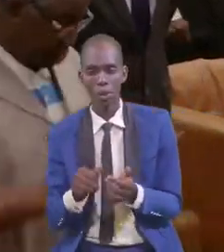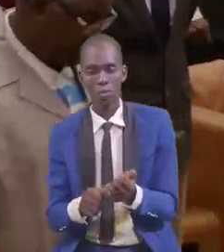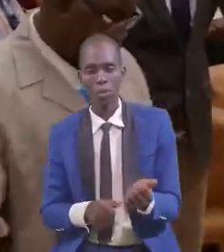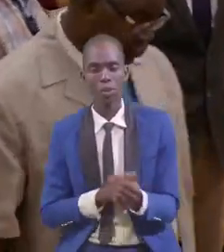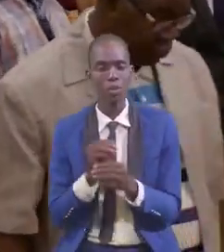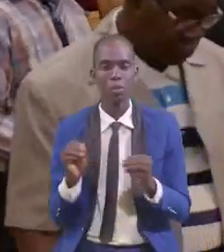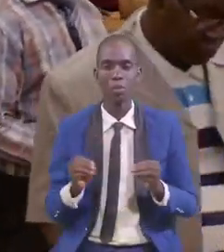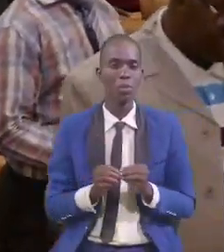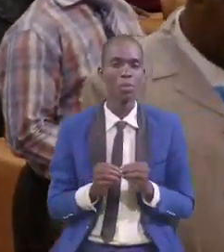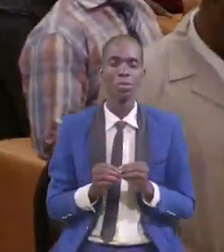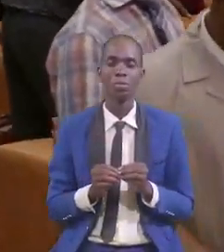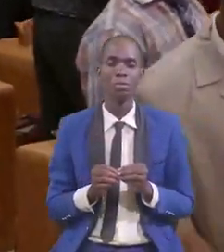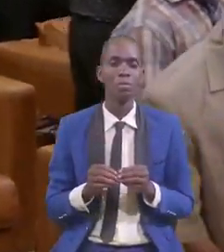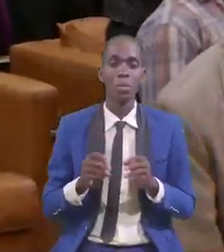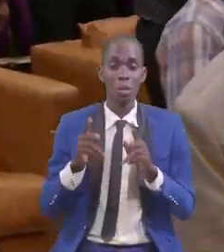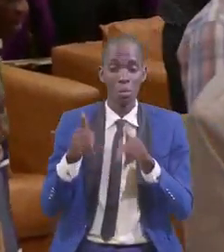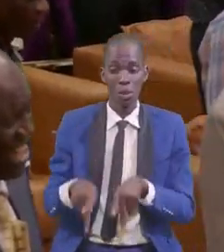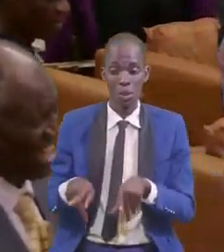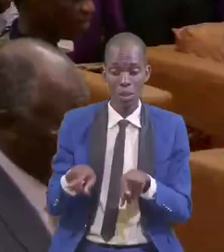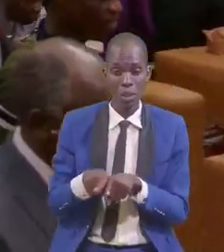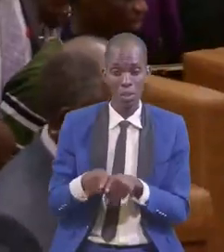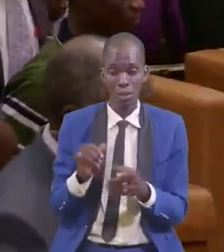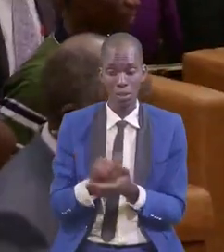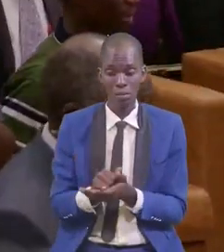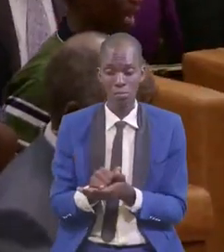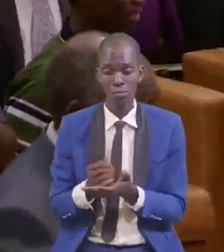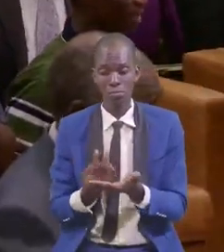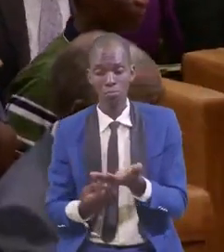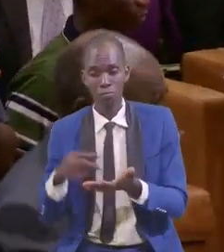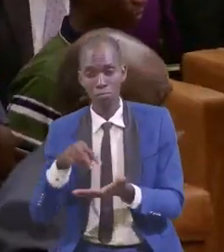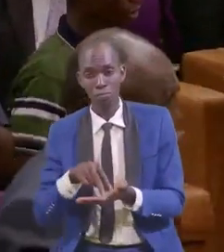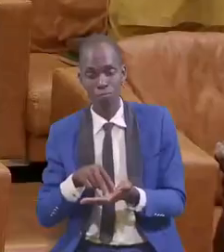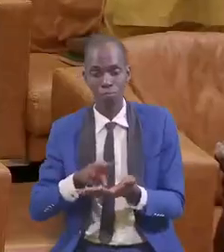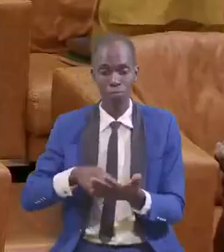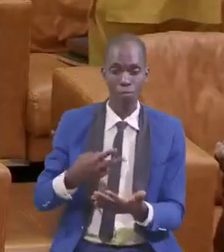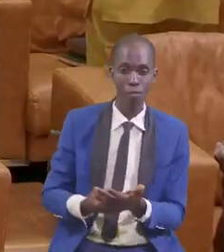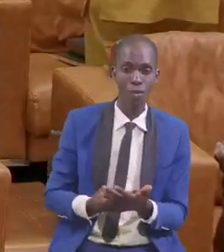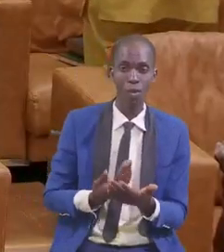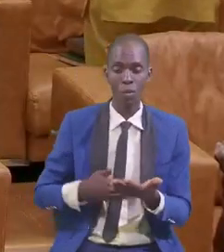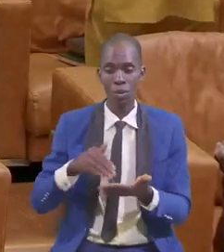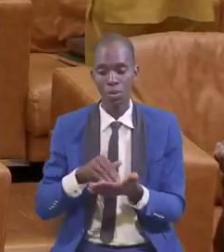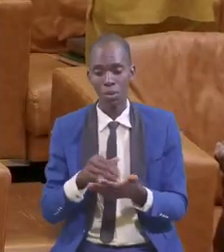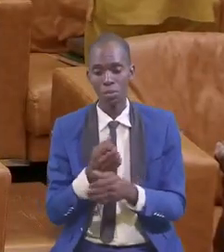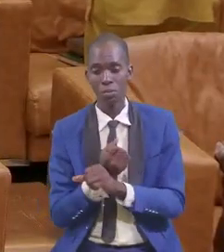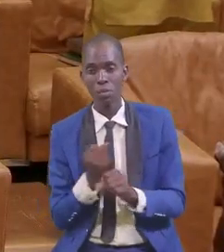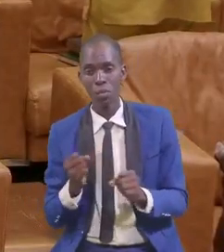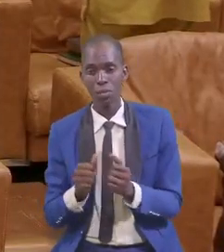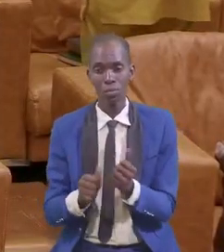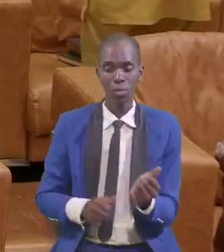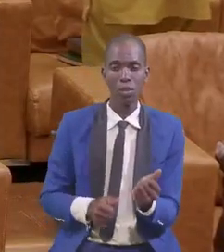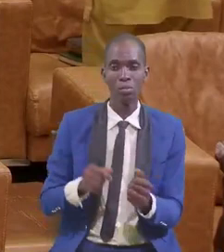A person like that will be lost forever. Christ comes